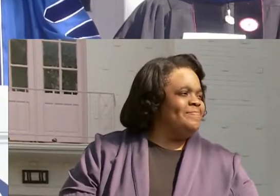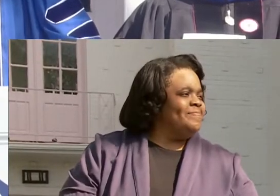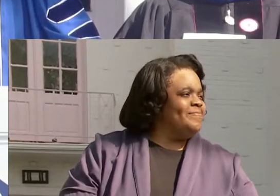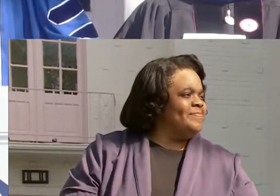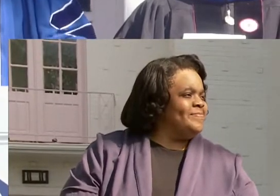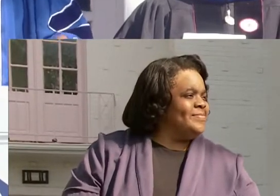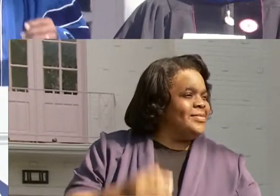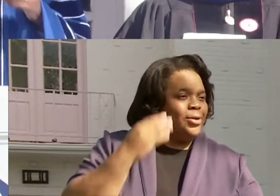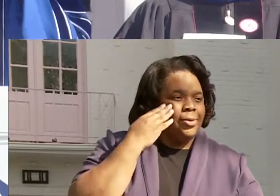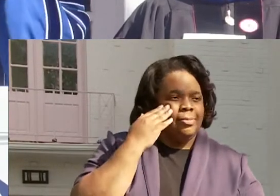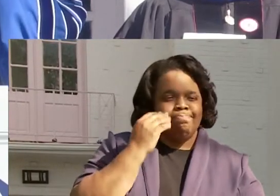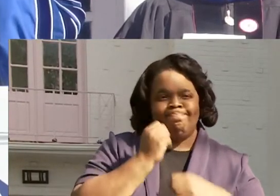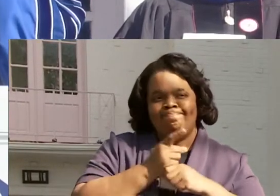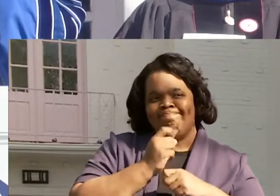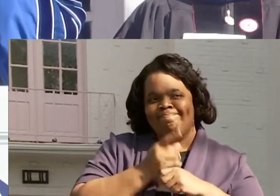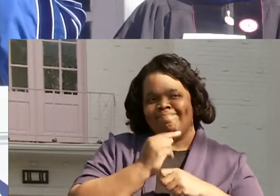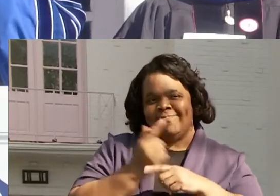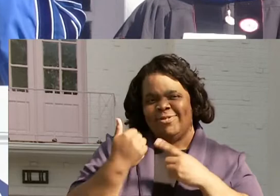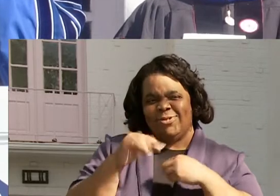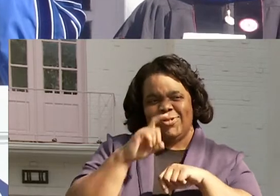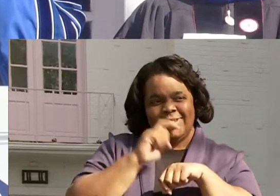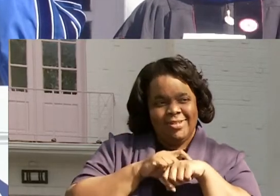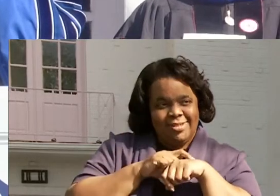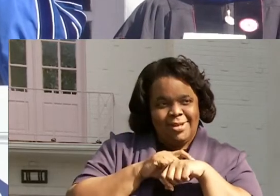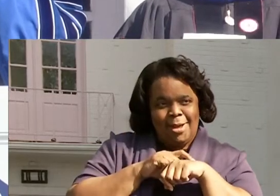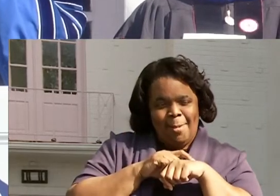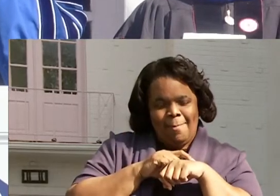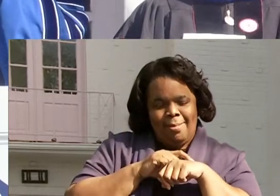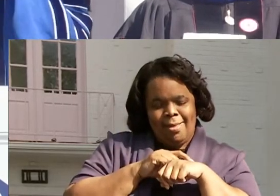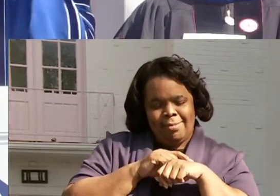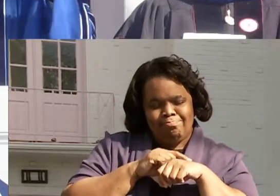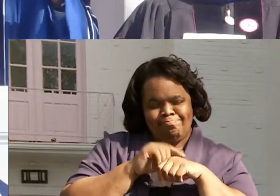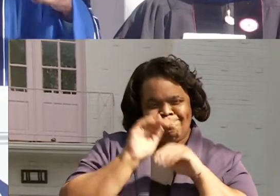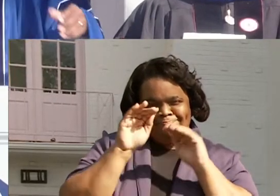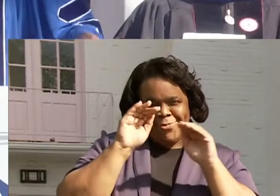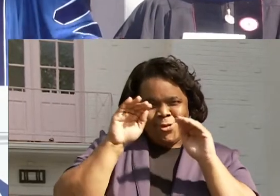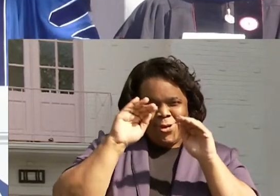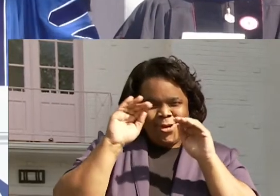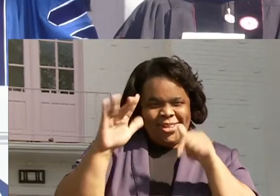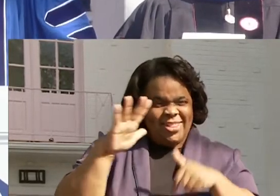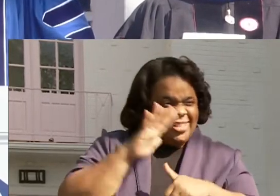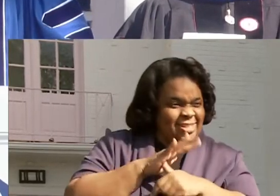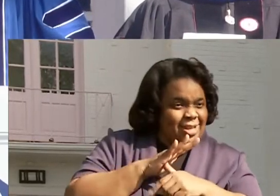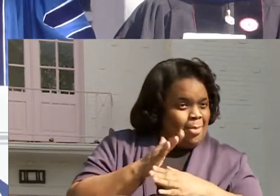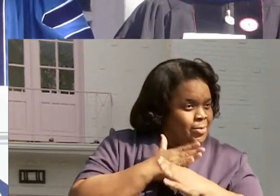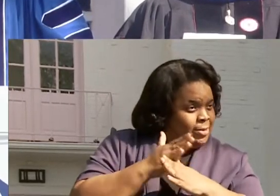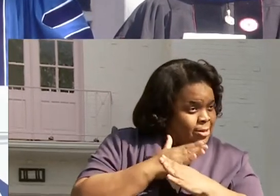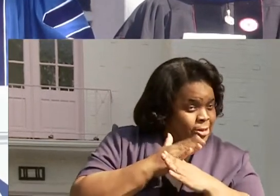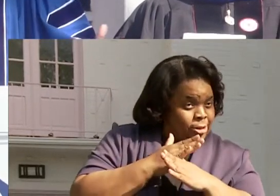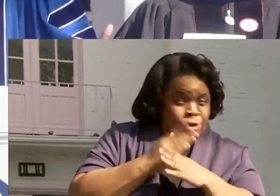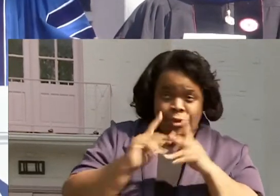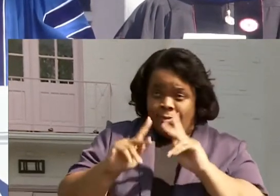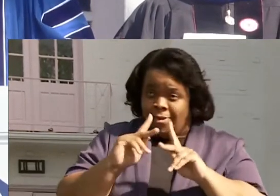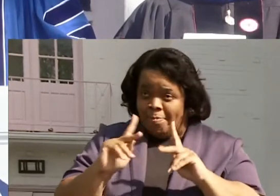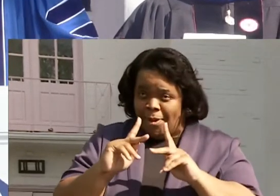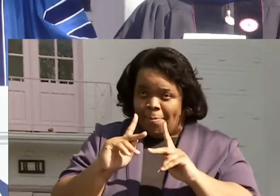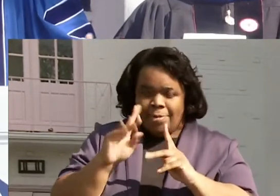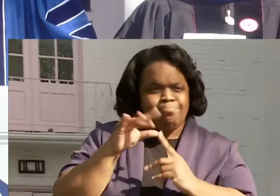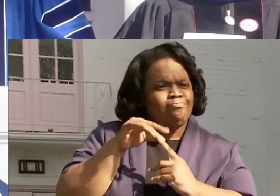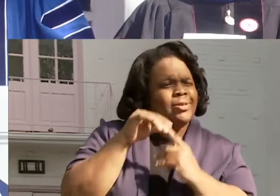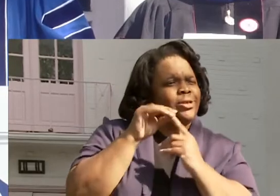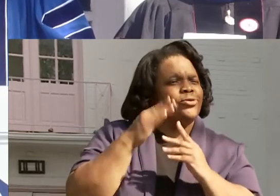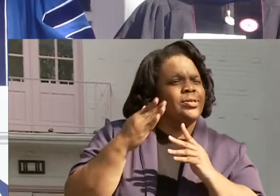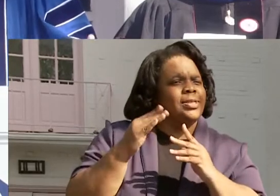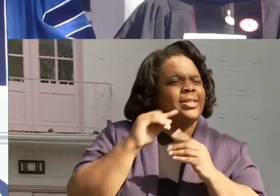You know, every year during this time, I do what I call senior shout-outs to share with the audience some interesting facts about you, the class,